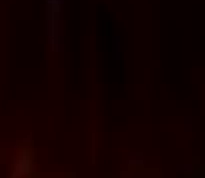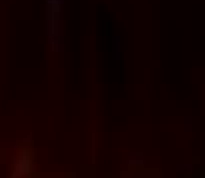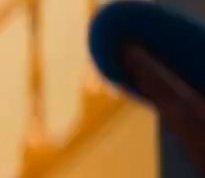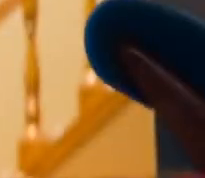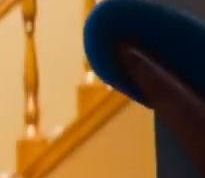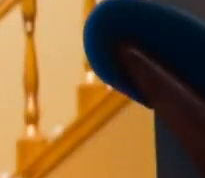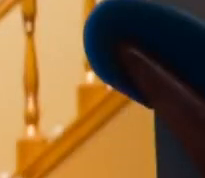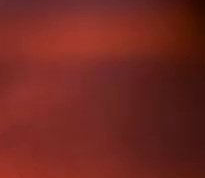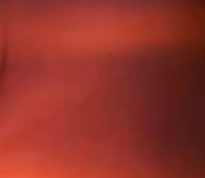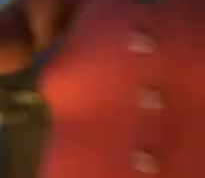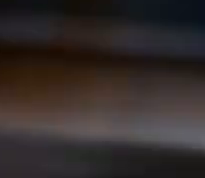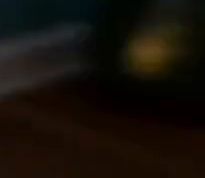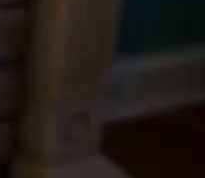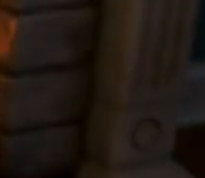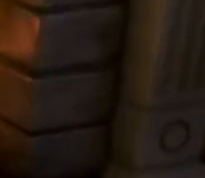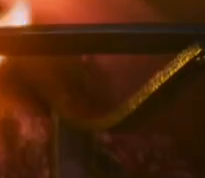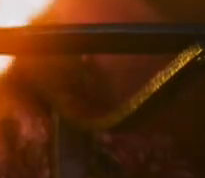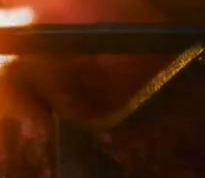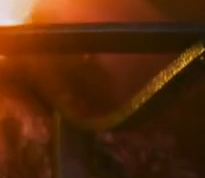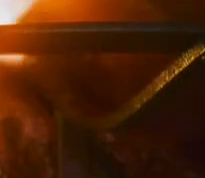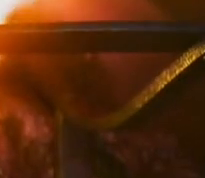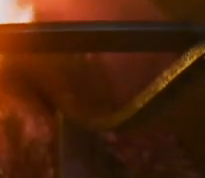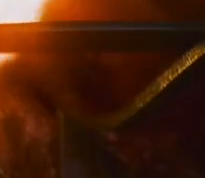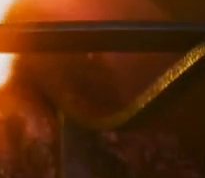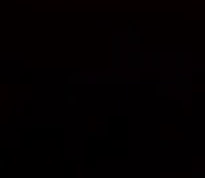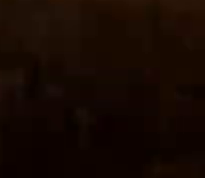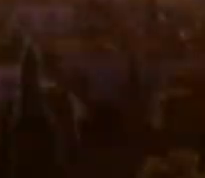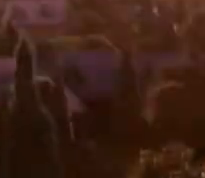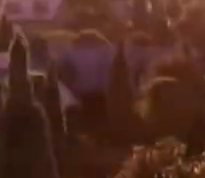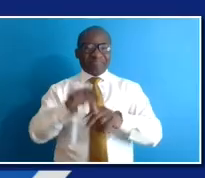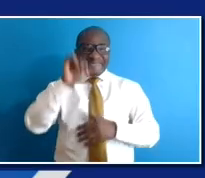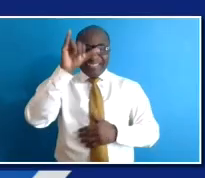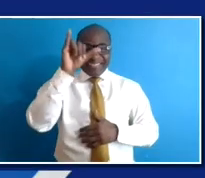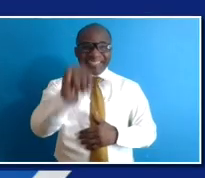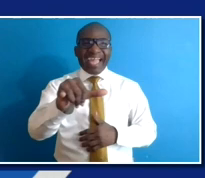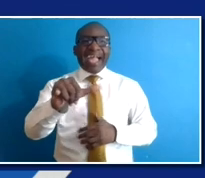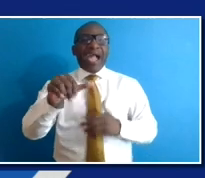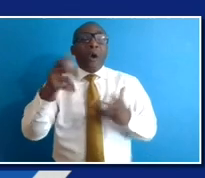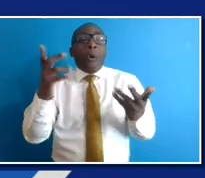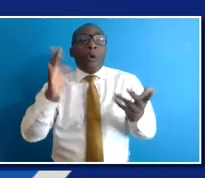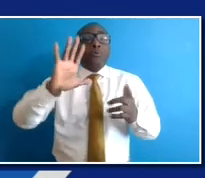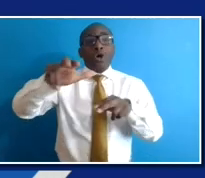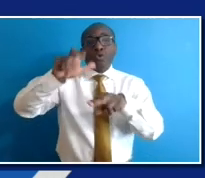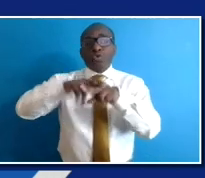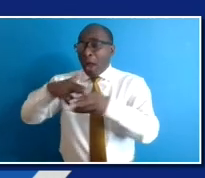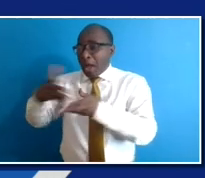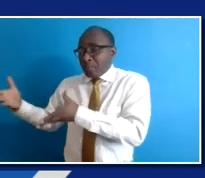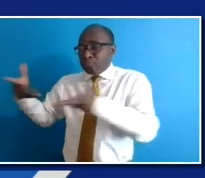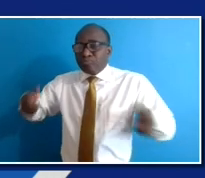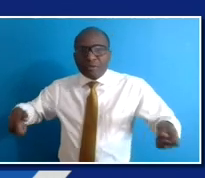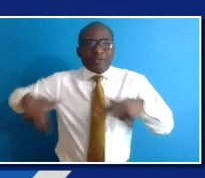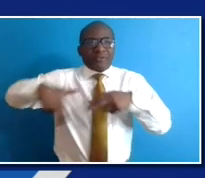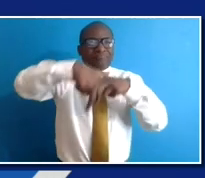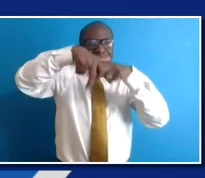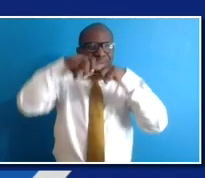to take your lawn chairs right out in front of your car, right in your immediate area, not cluster in a big group of